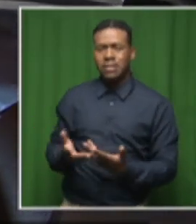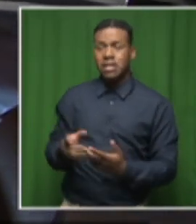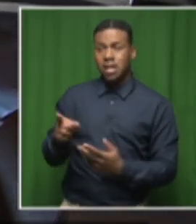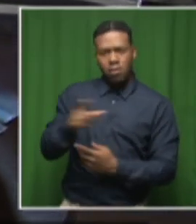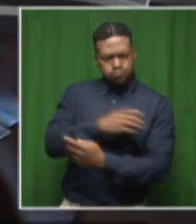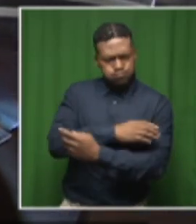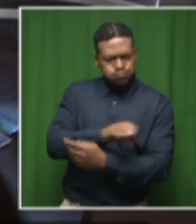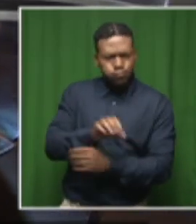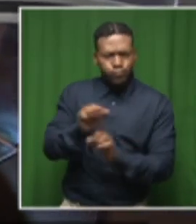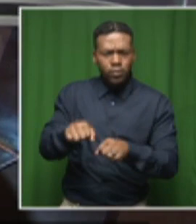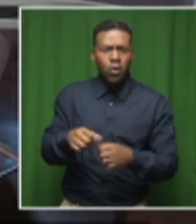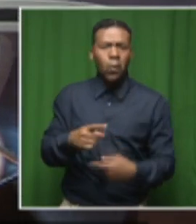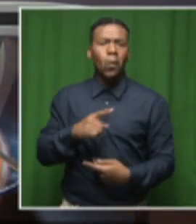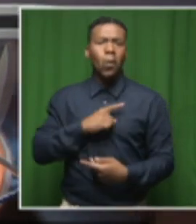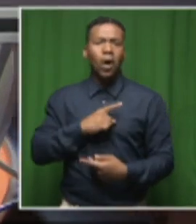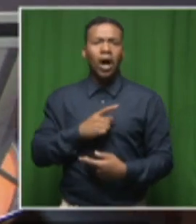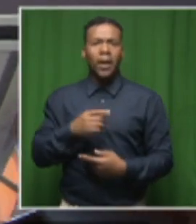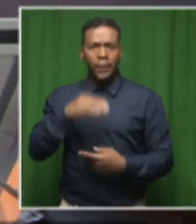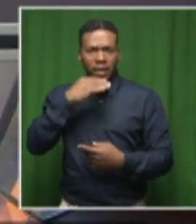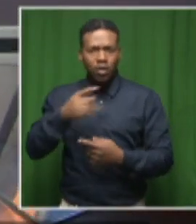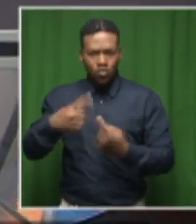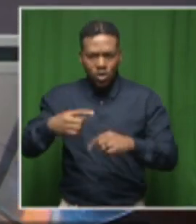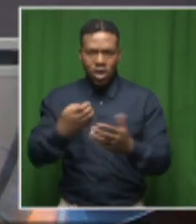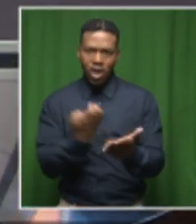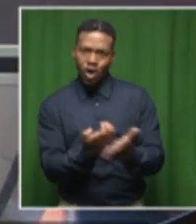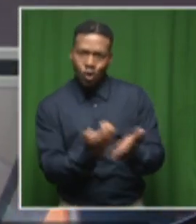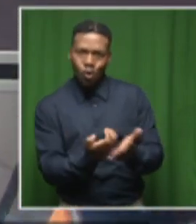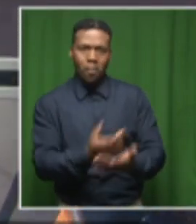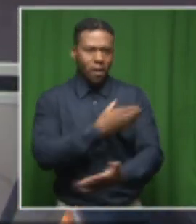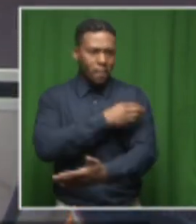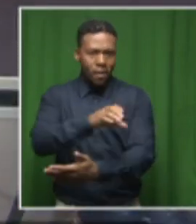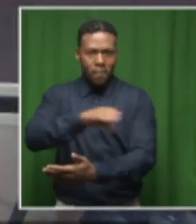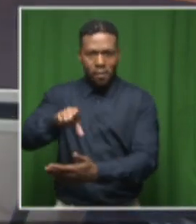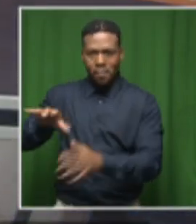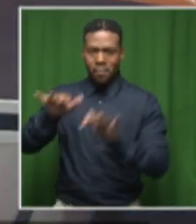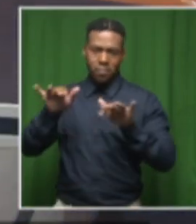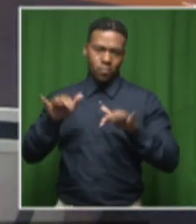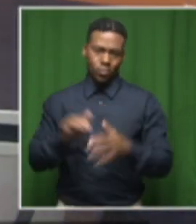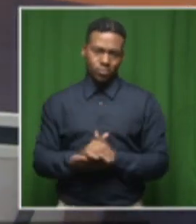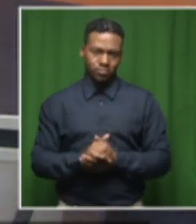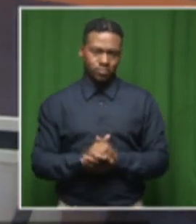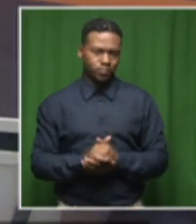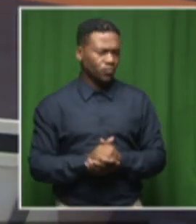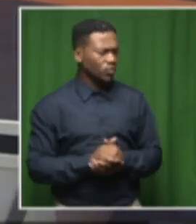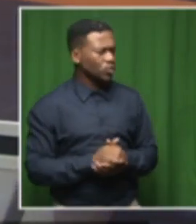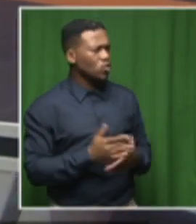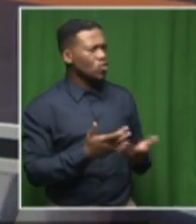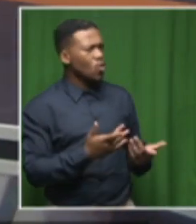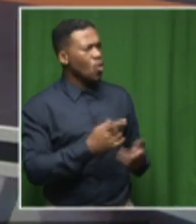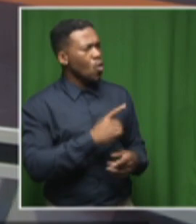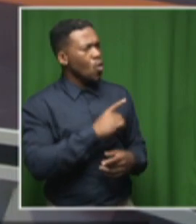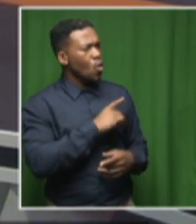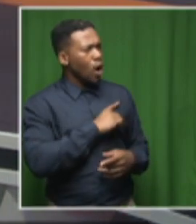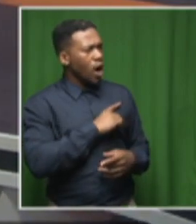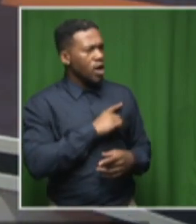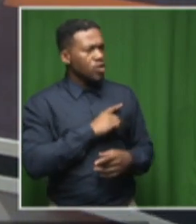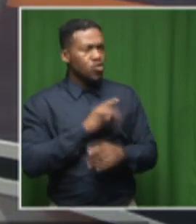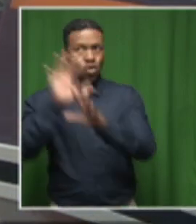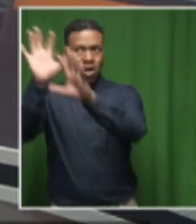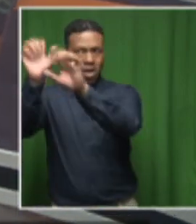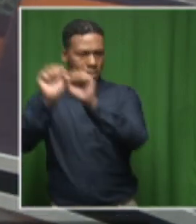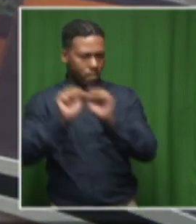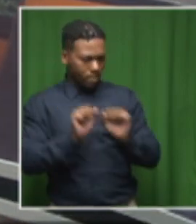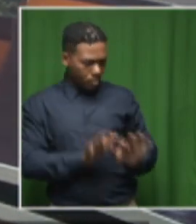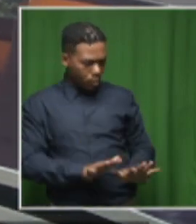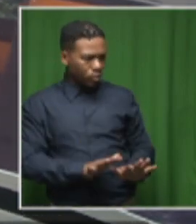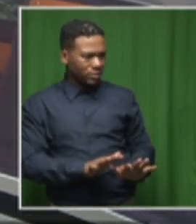because that's economic empowerment, at its best. So why wasn't importing lime and lemons